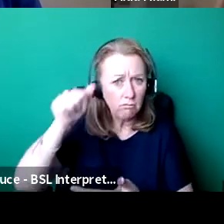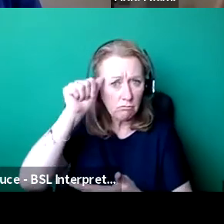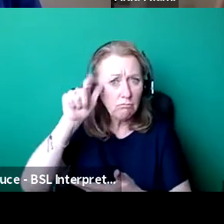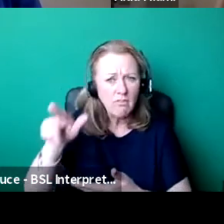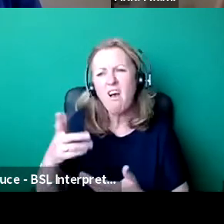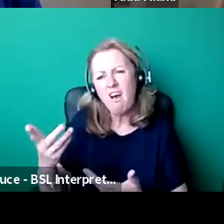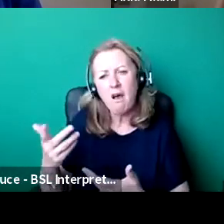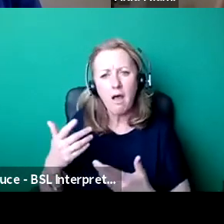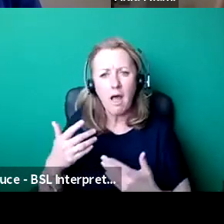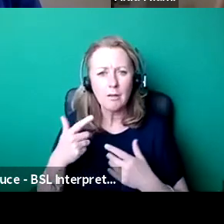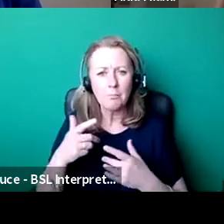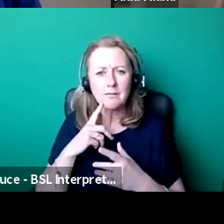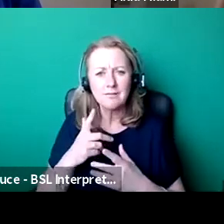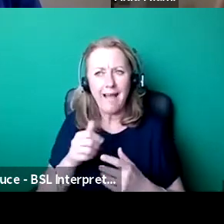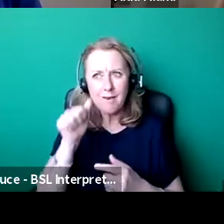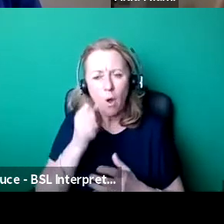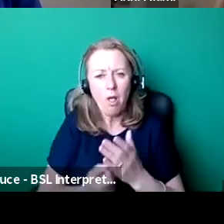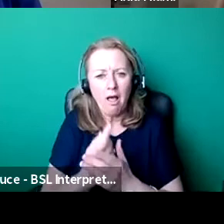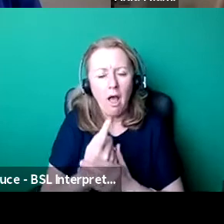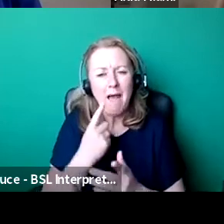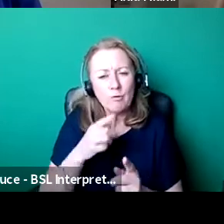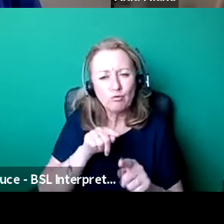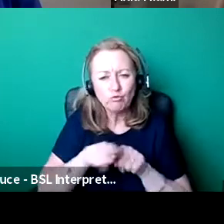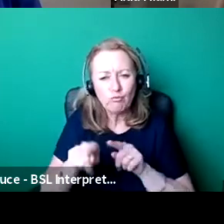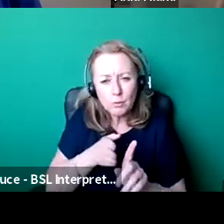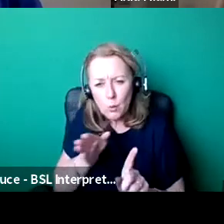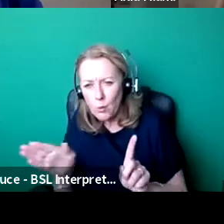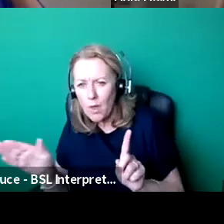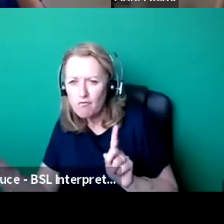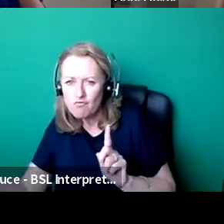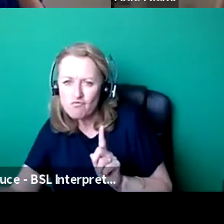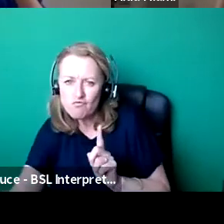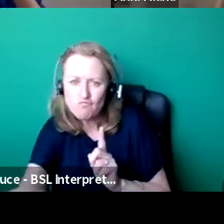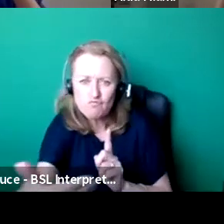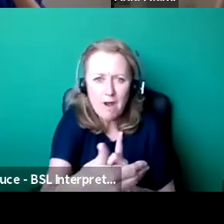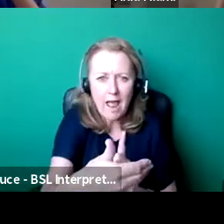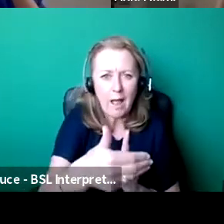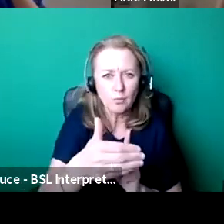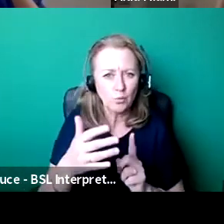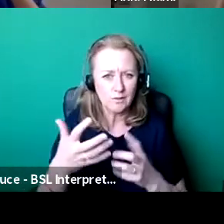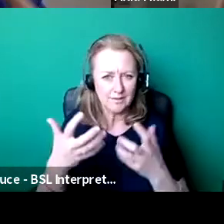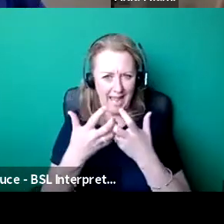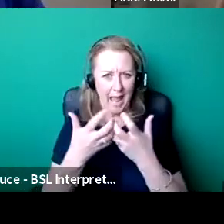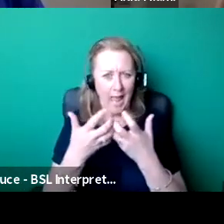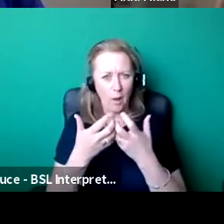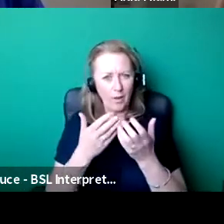more like work around them. You find your way through the crooks and the small, you